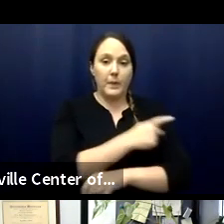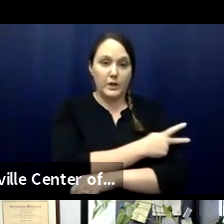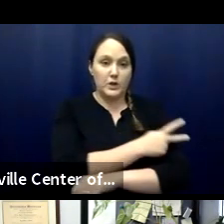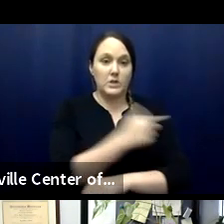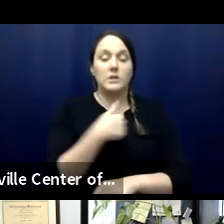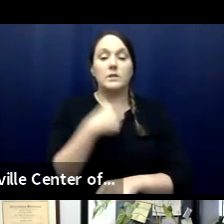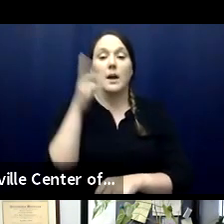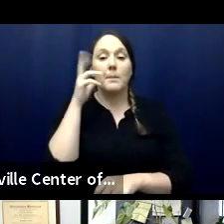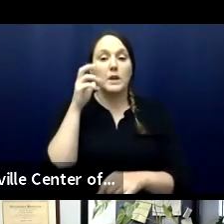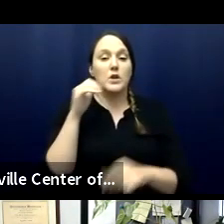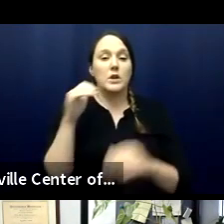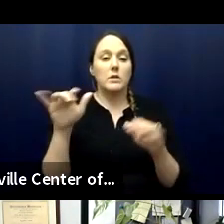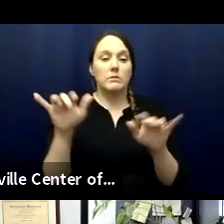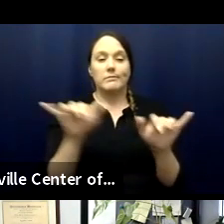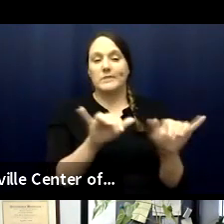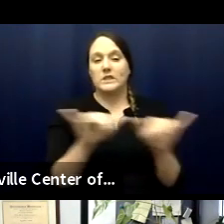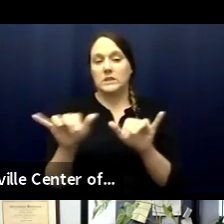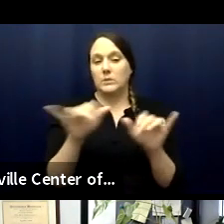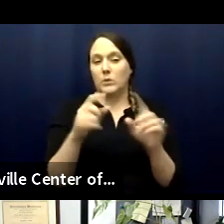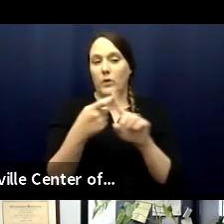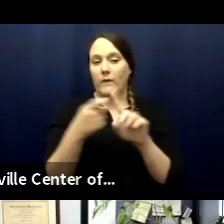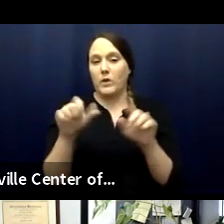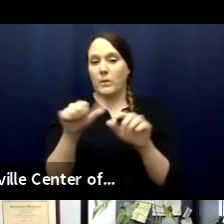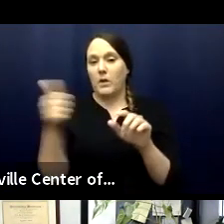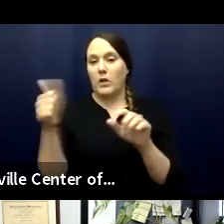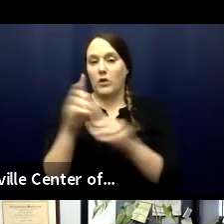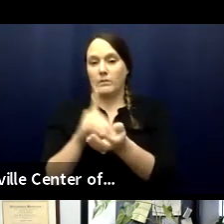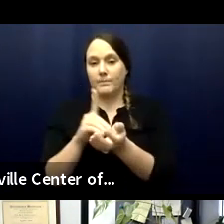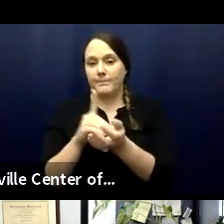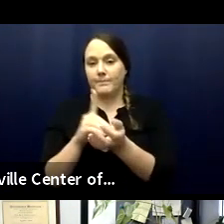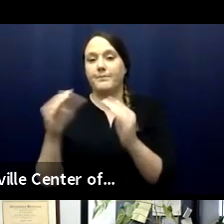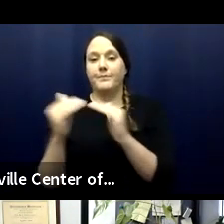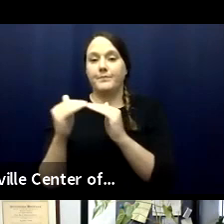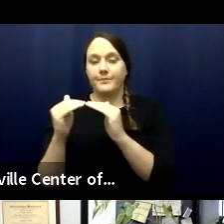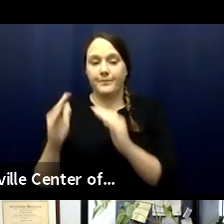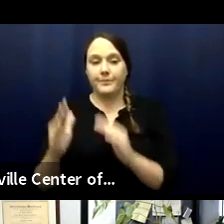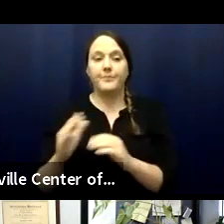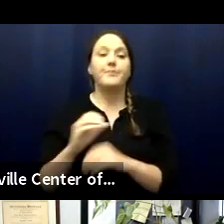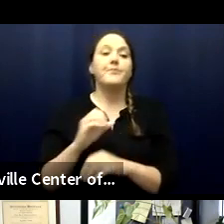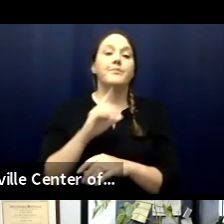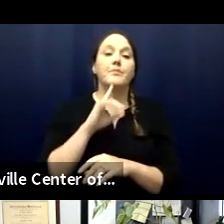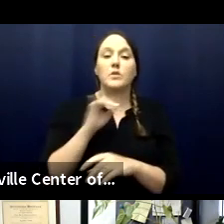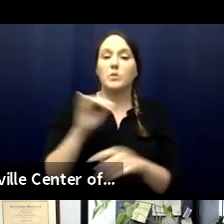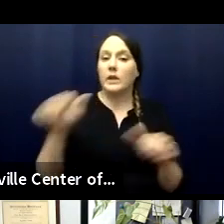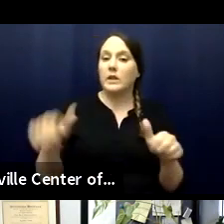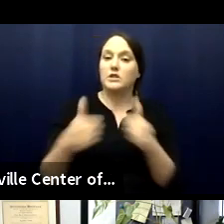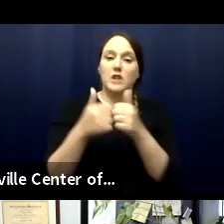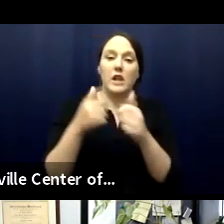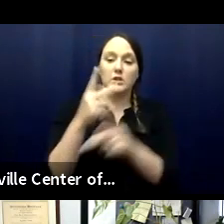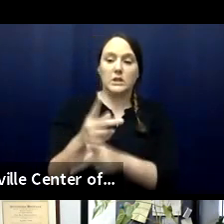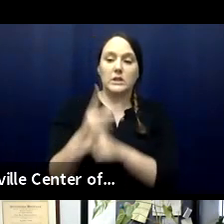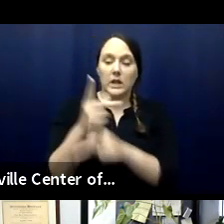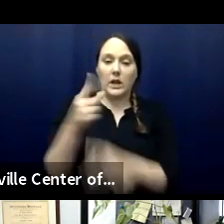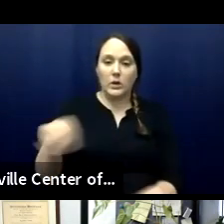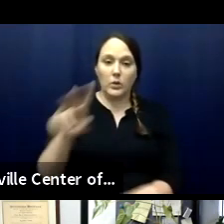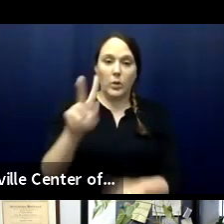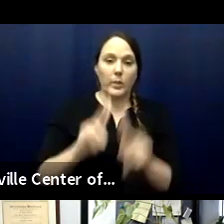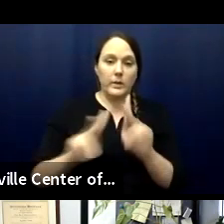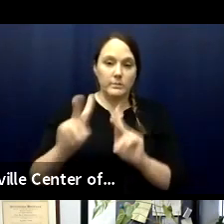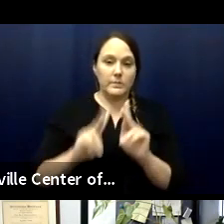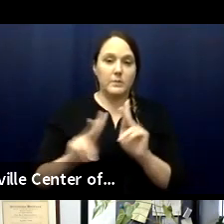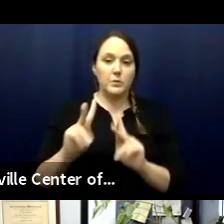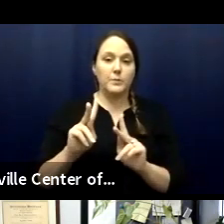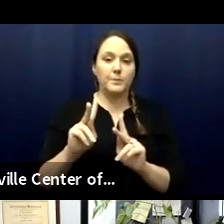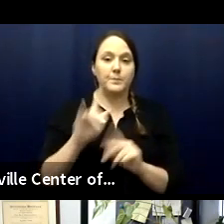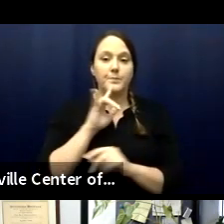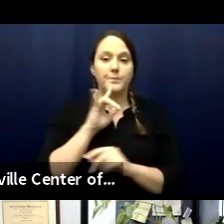his colleagues about how it's really challenging to care for these people, these folks, and that they